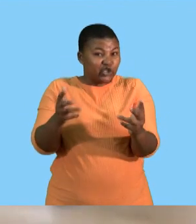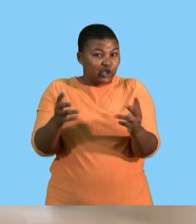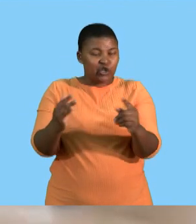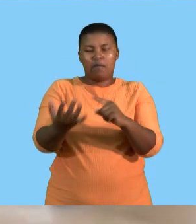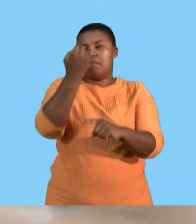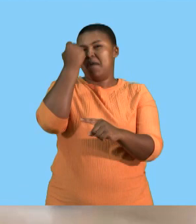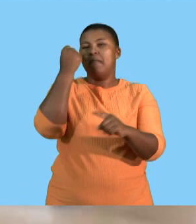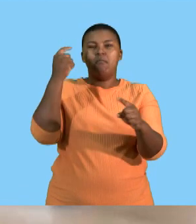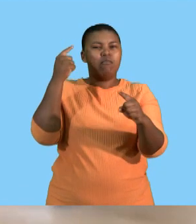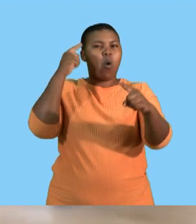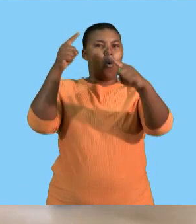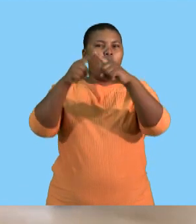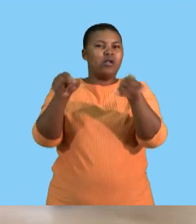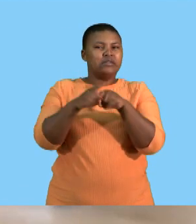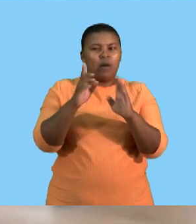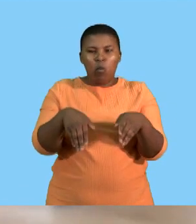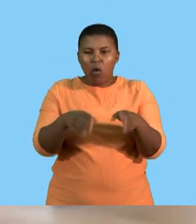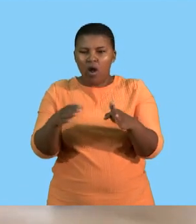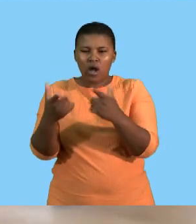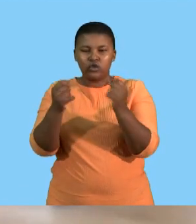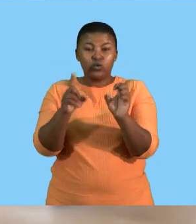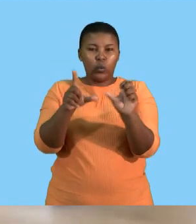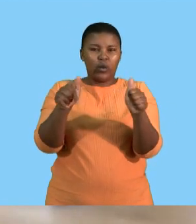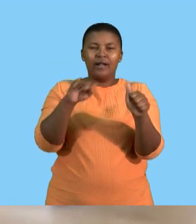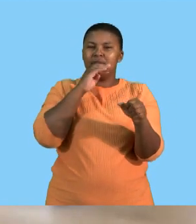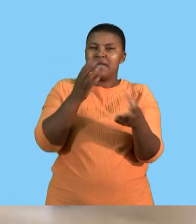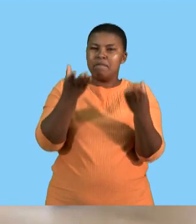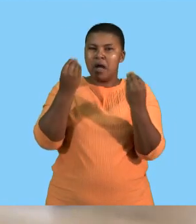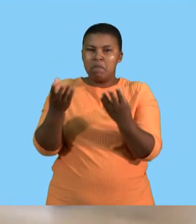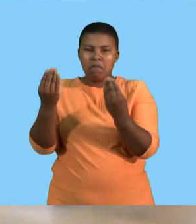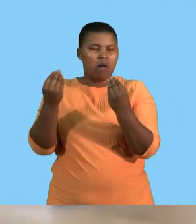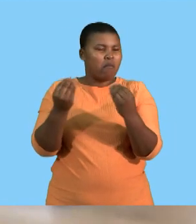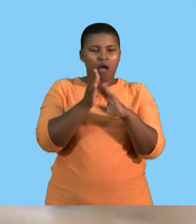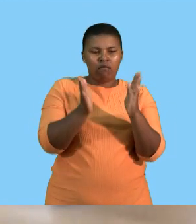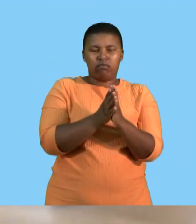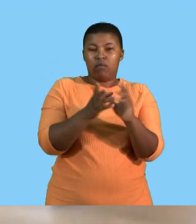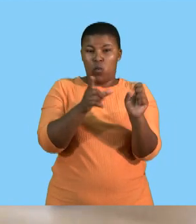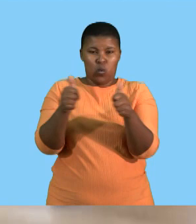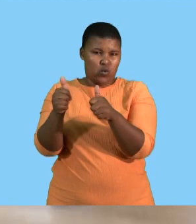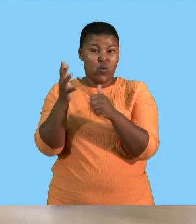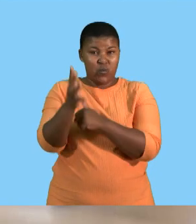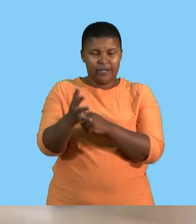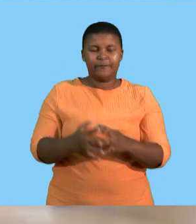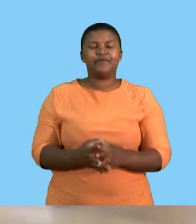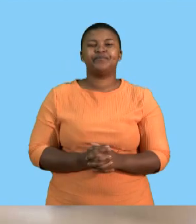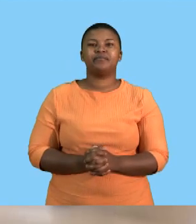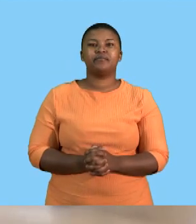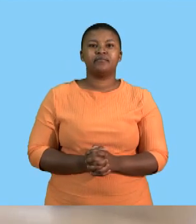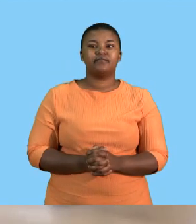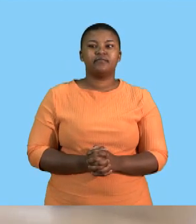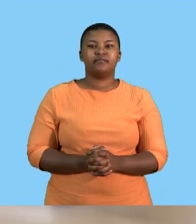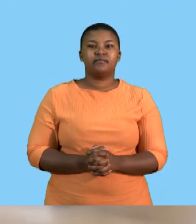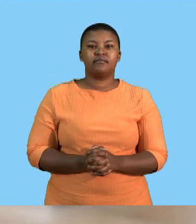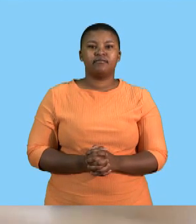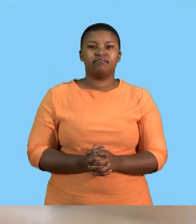their objectives and they can capitalize on their strengths and overcome their weaknesses. So I hope